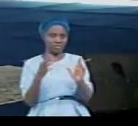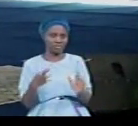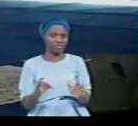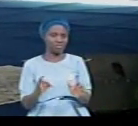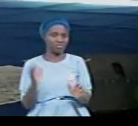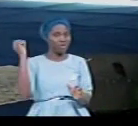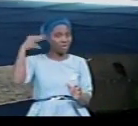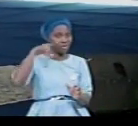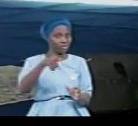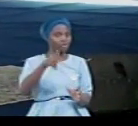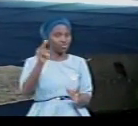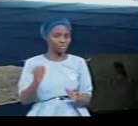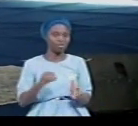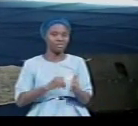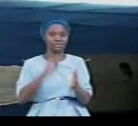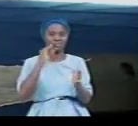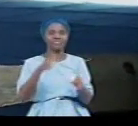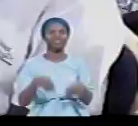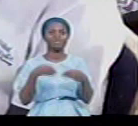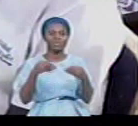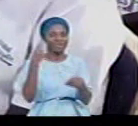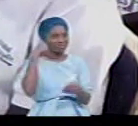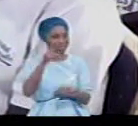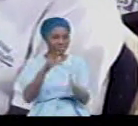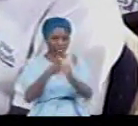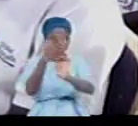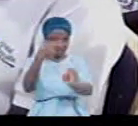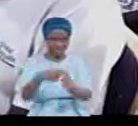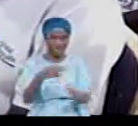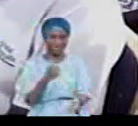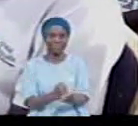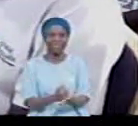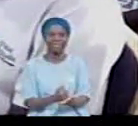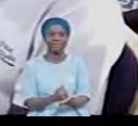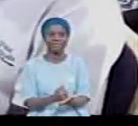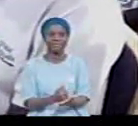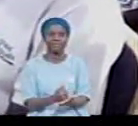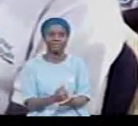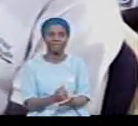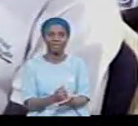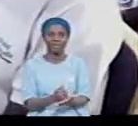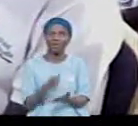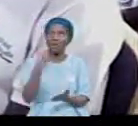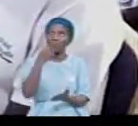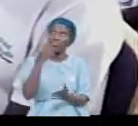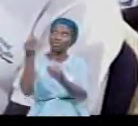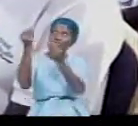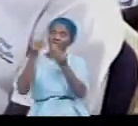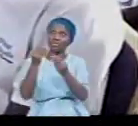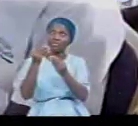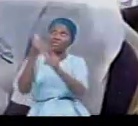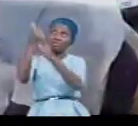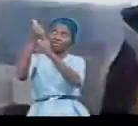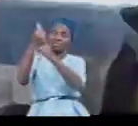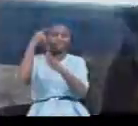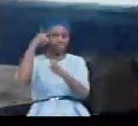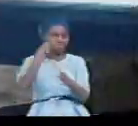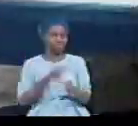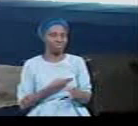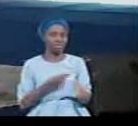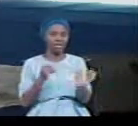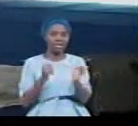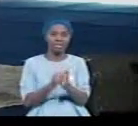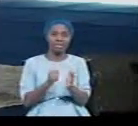is provided in Jesus' name. Who gave himself for us, that he